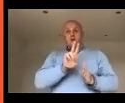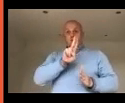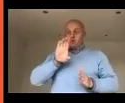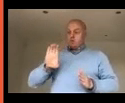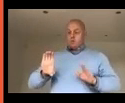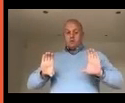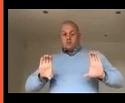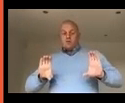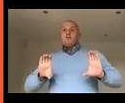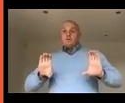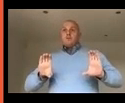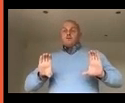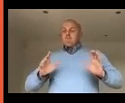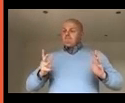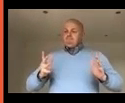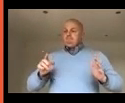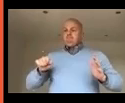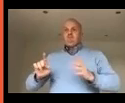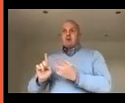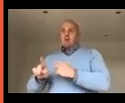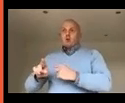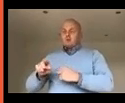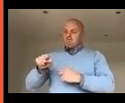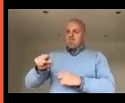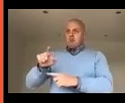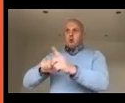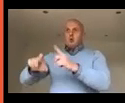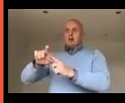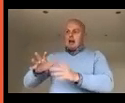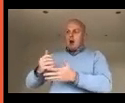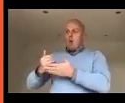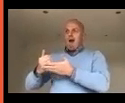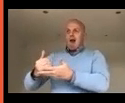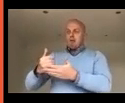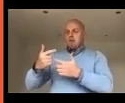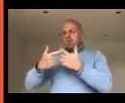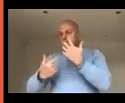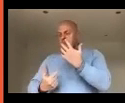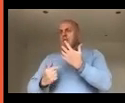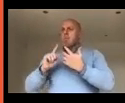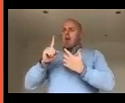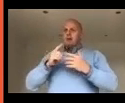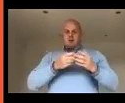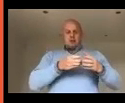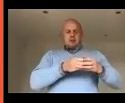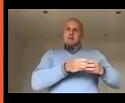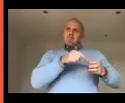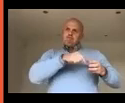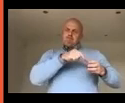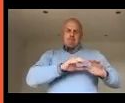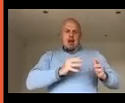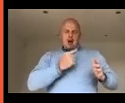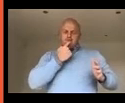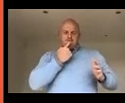immediate responses to communities and helping them, but also for groups to try and get back on their feet and try and help